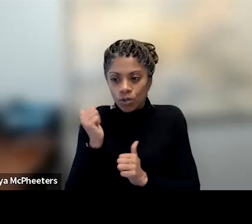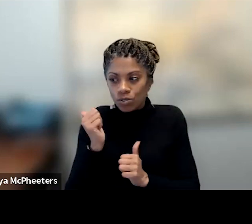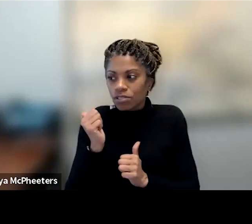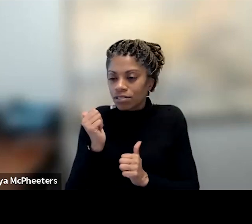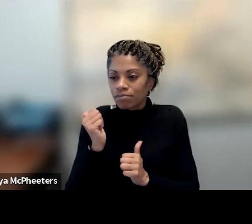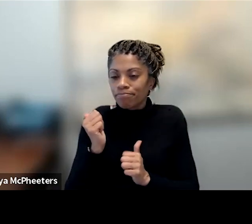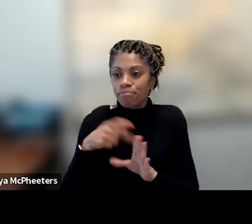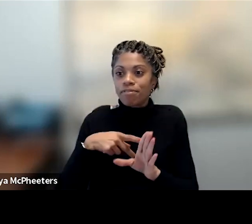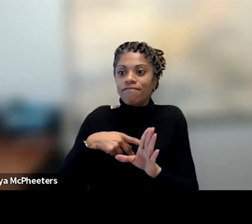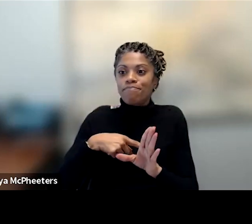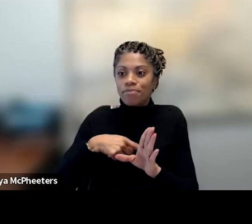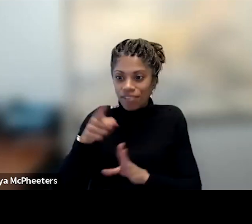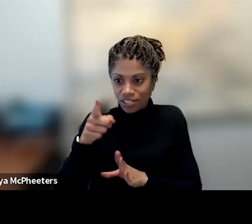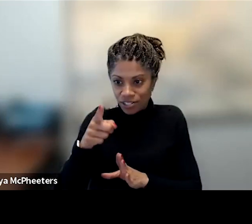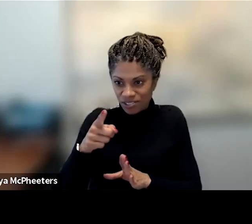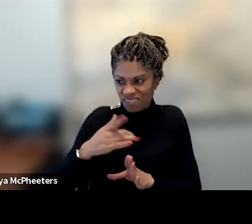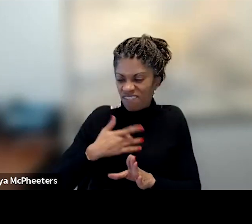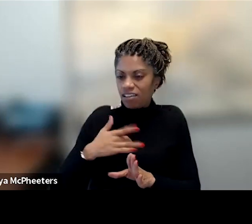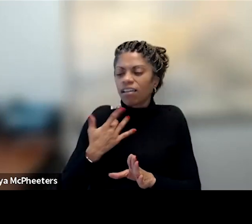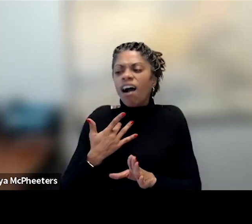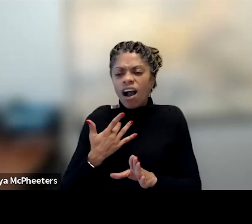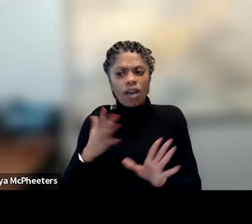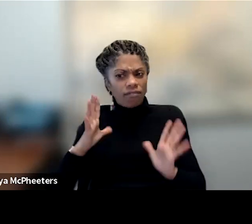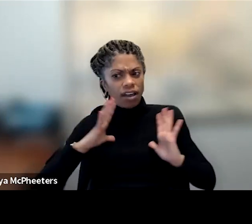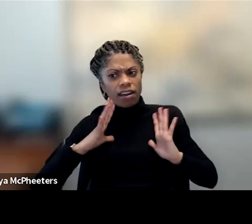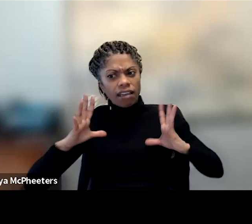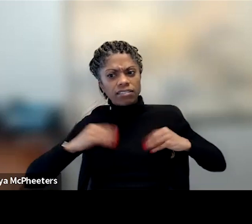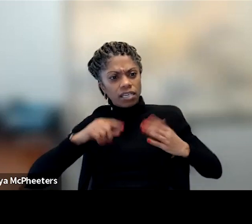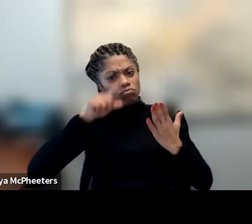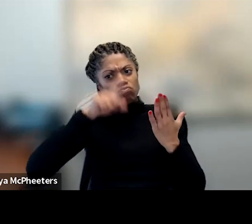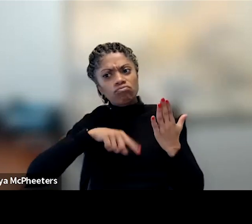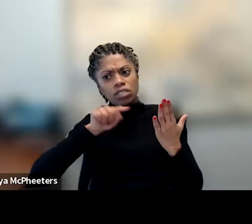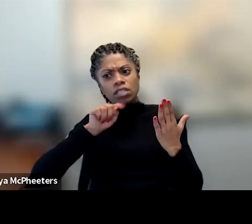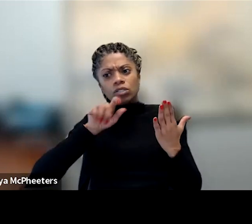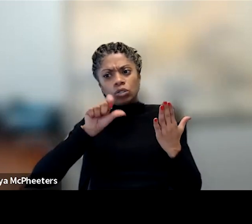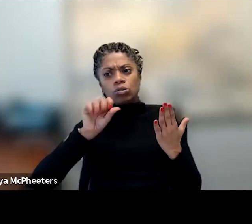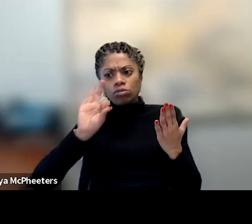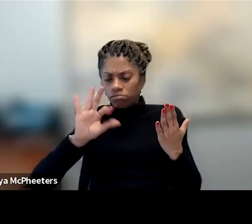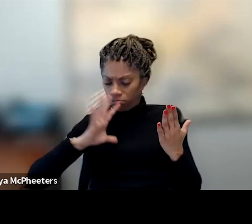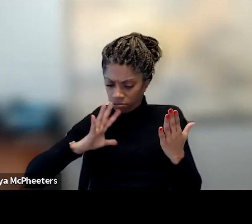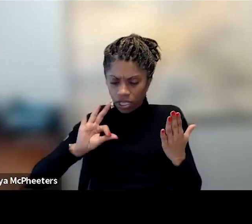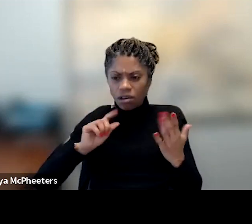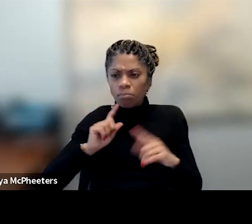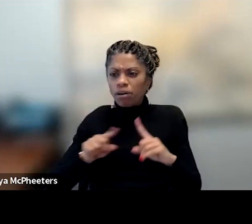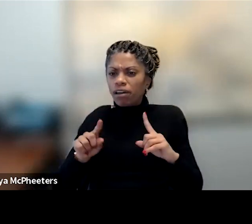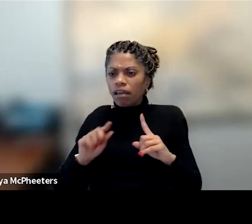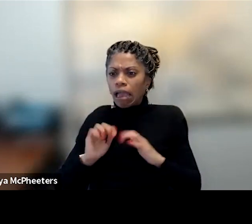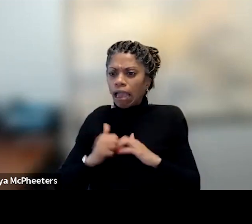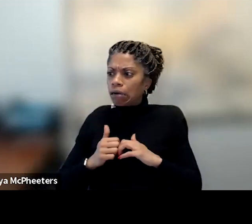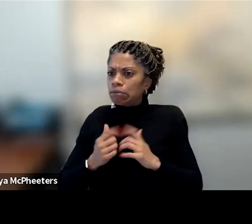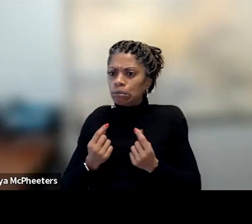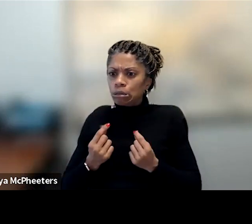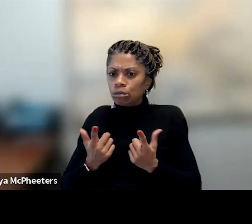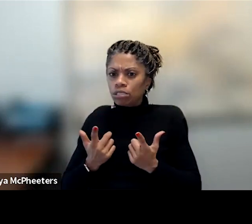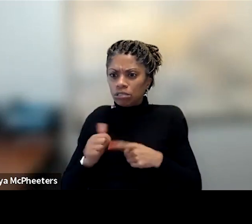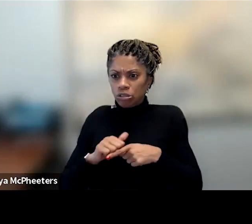so it's great to have a tool, but people want to practice skills. They want to know like what are the ins and outs. If this